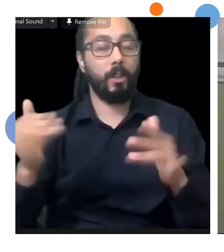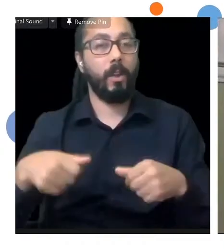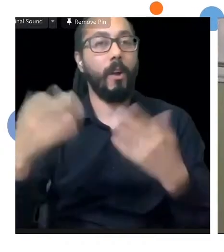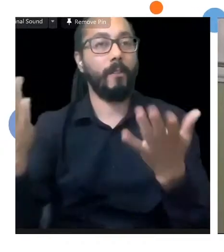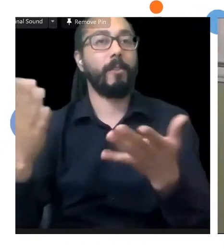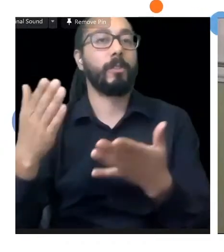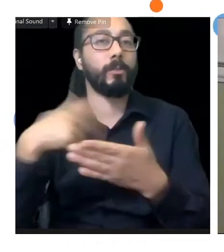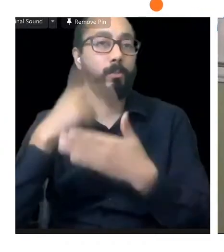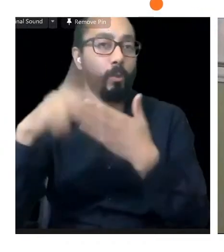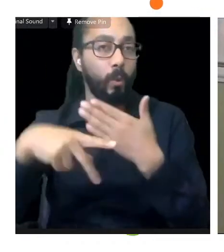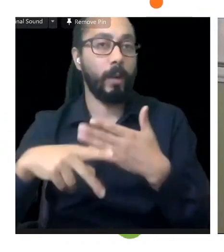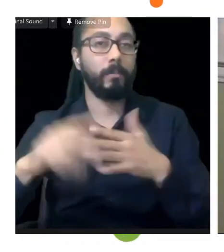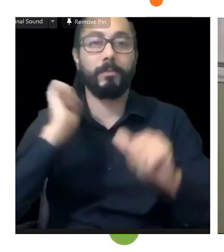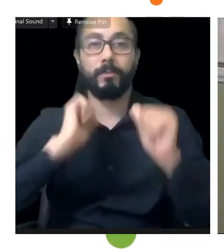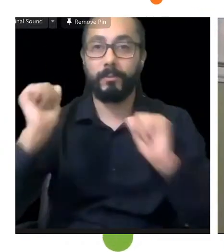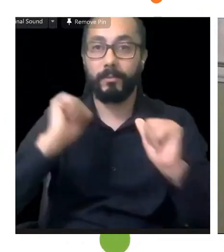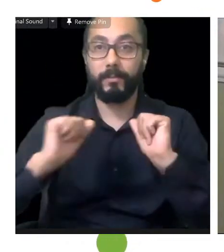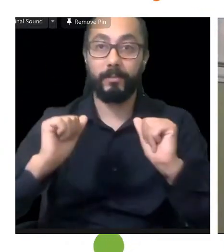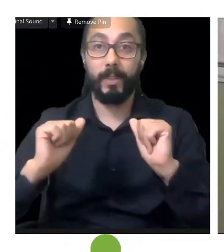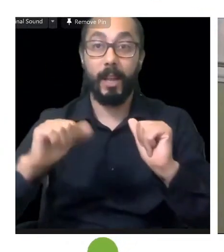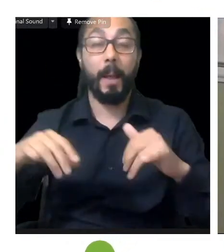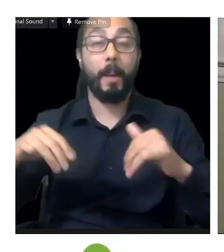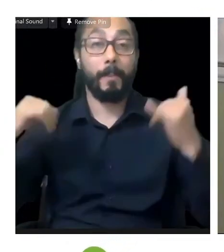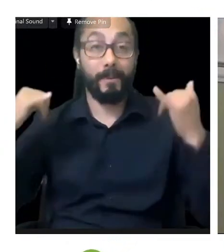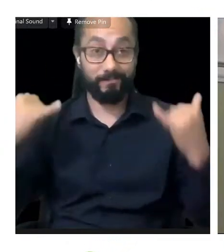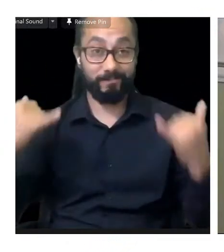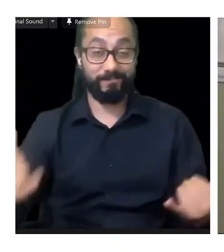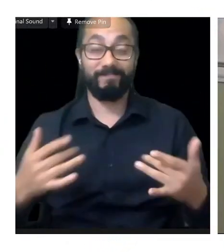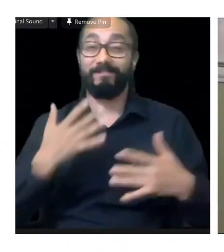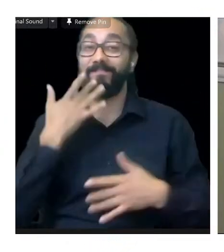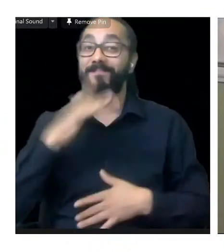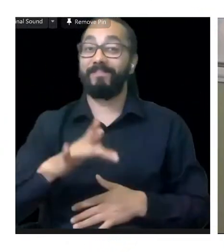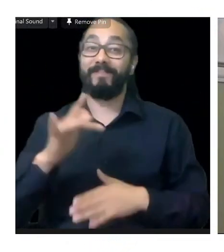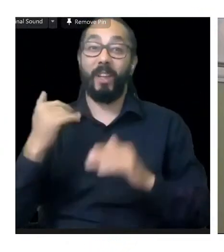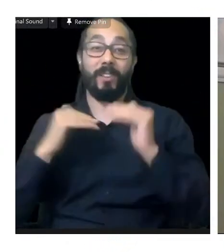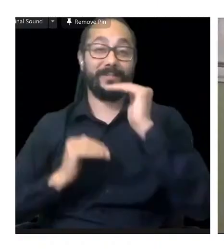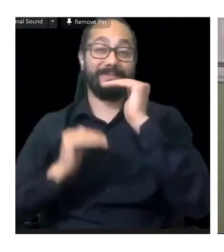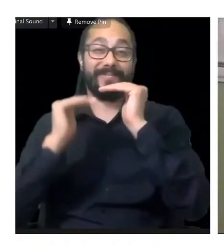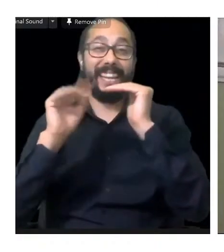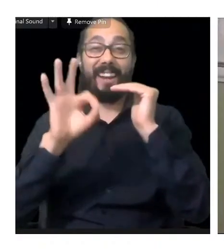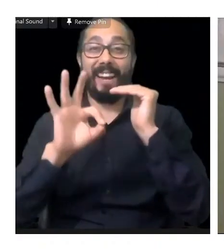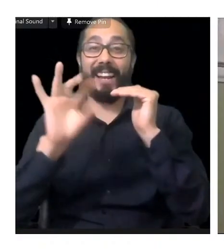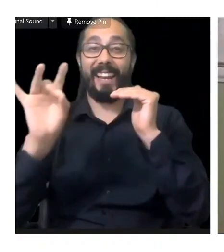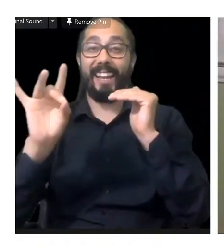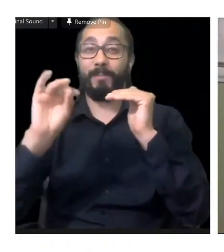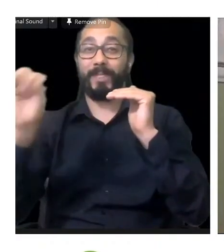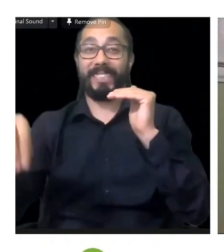And I'm delighted to say we are currently at 98% of that goal, which is just absolutely extraordinary.